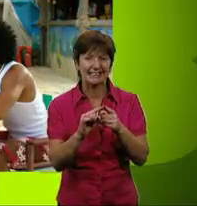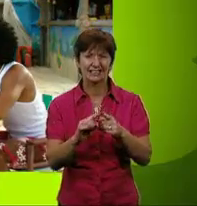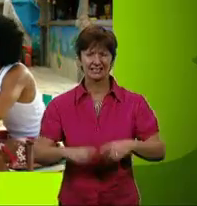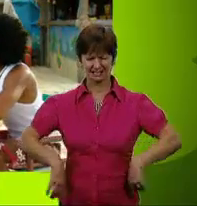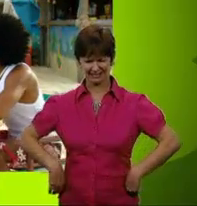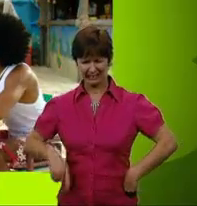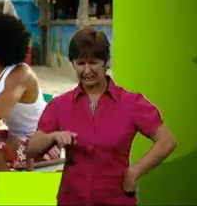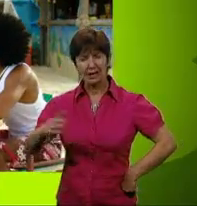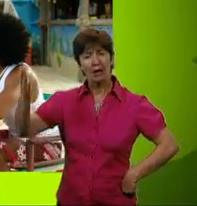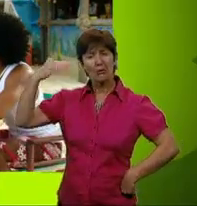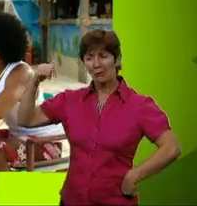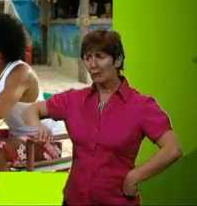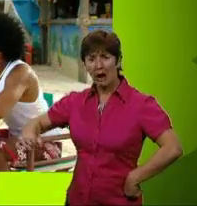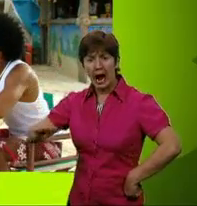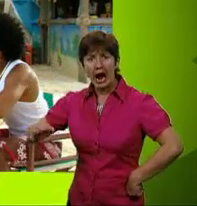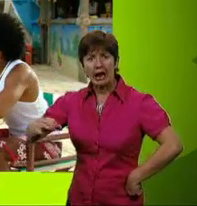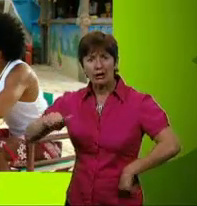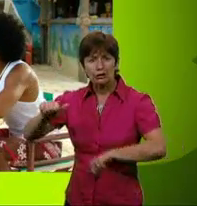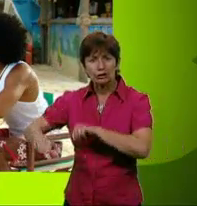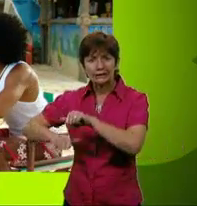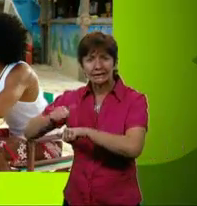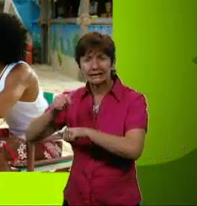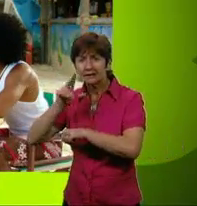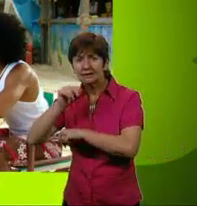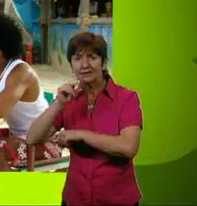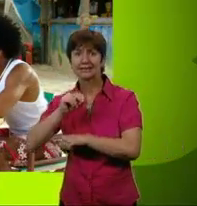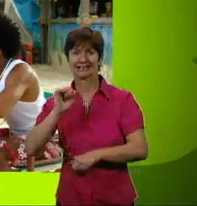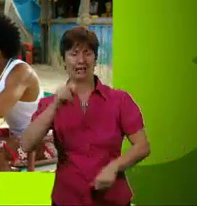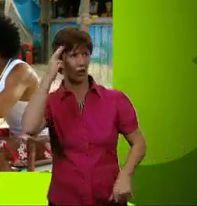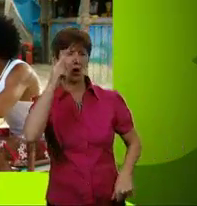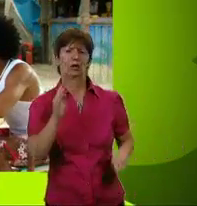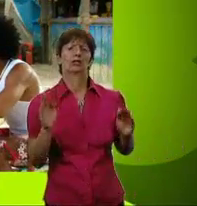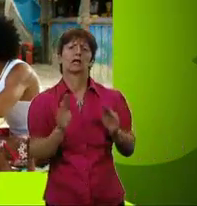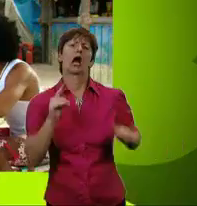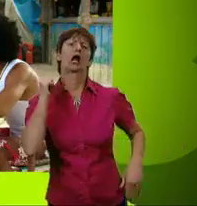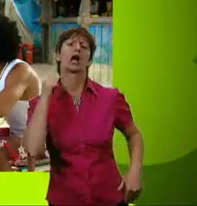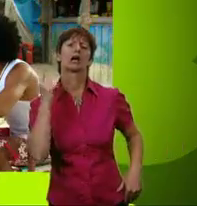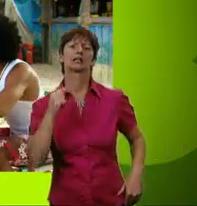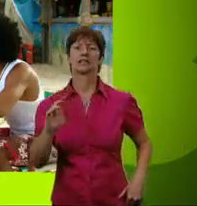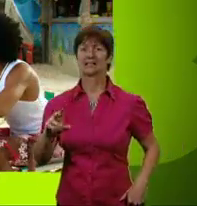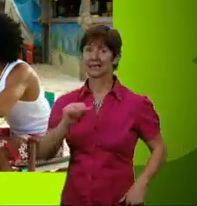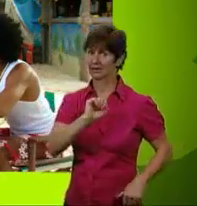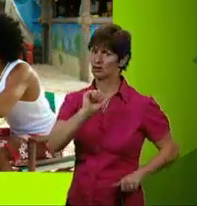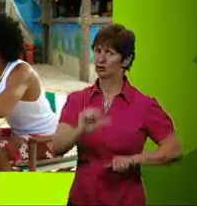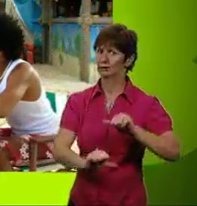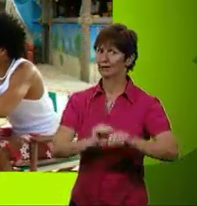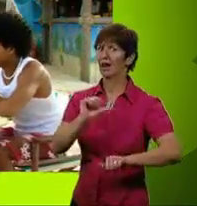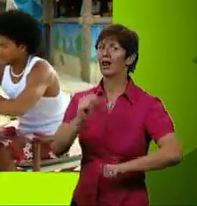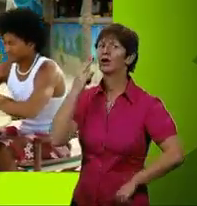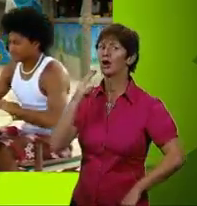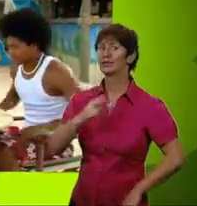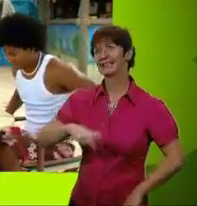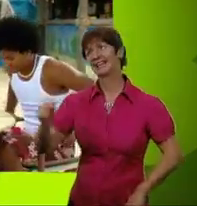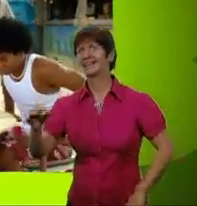Is that an ancient island ritual? Yep, it's called Smallest Noise. I've got a ritual too. It's called Get the Cafe Ready for Business.